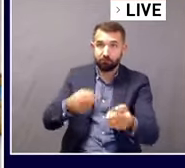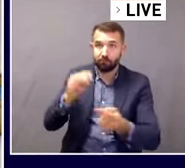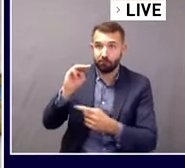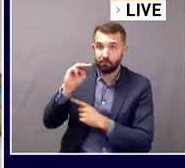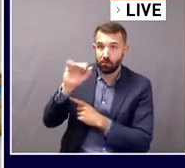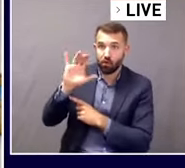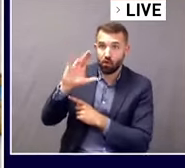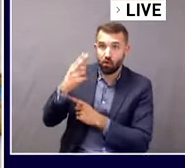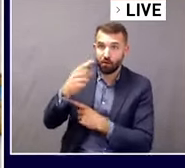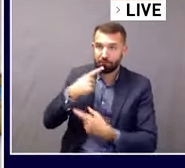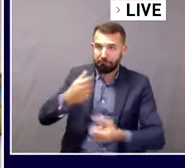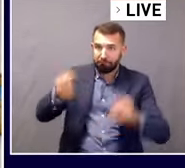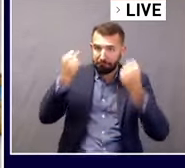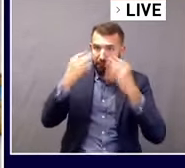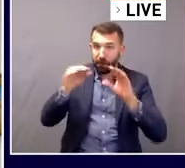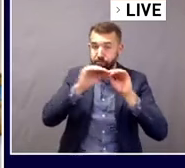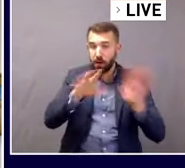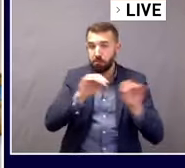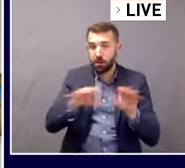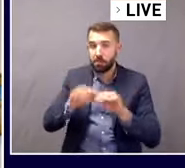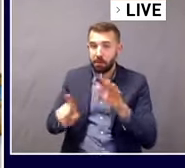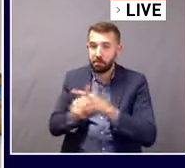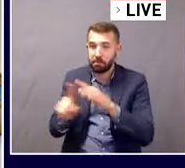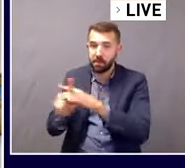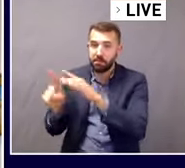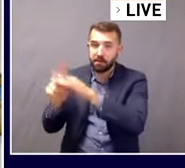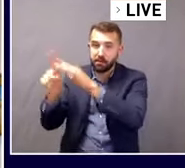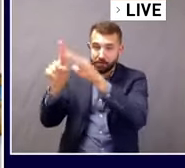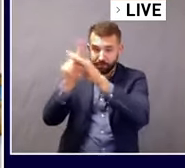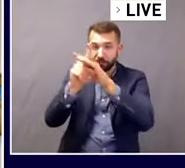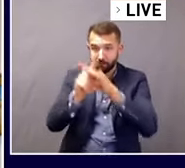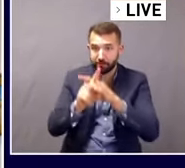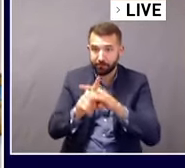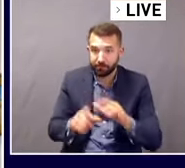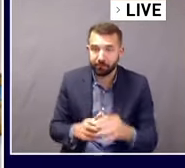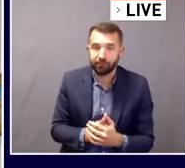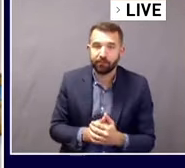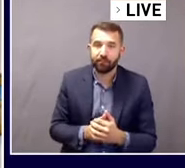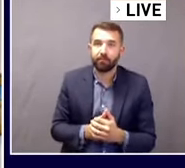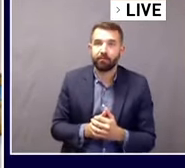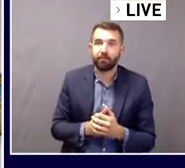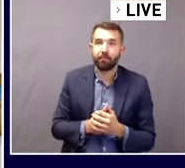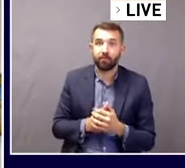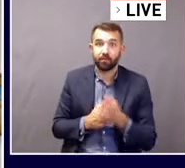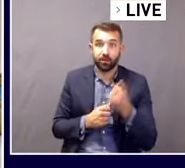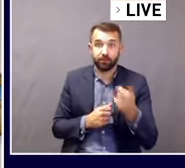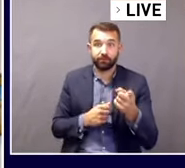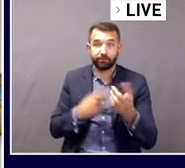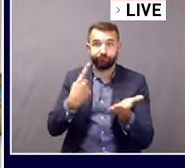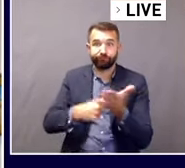many outbreaks, one of the strategies you've discussed and others have discussed is